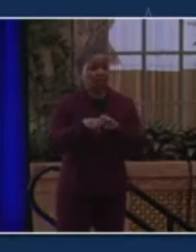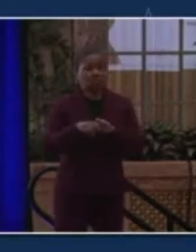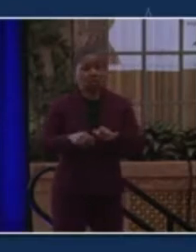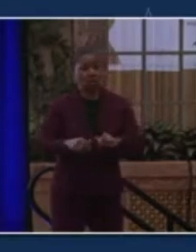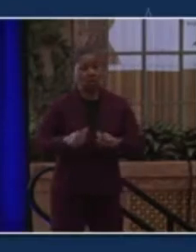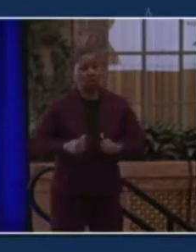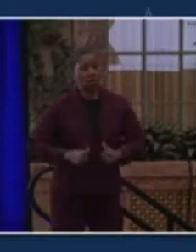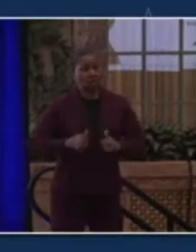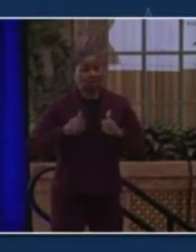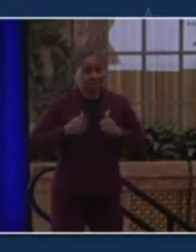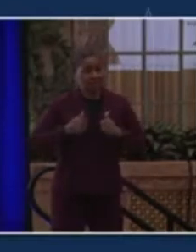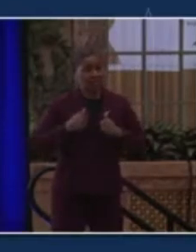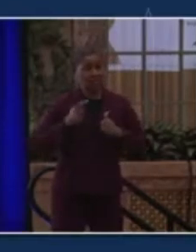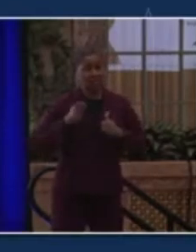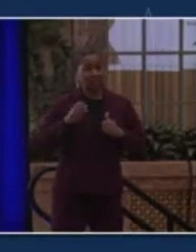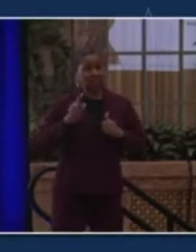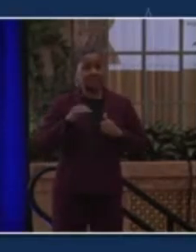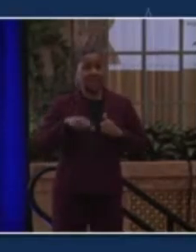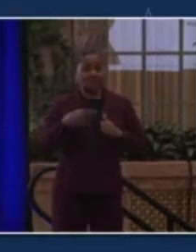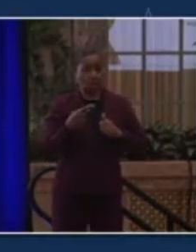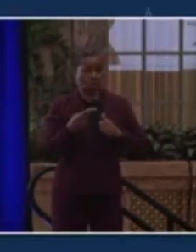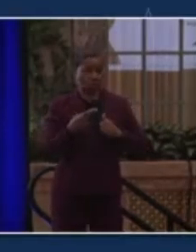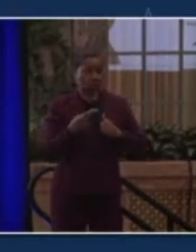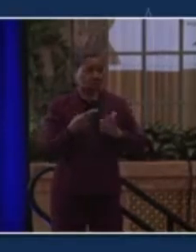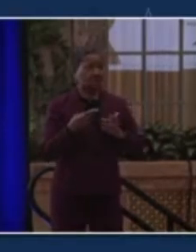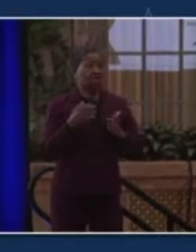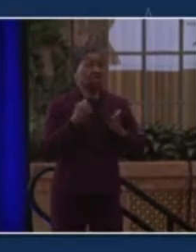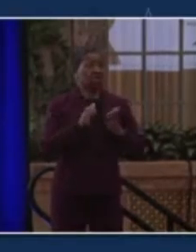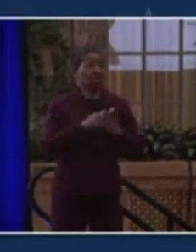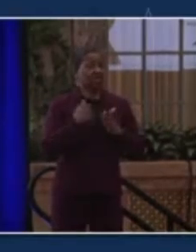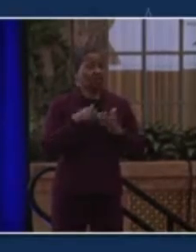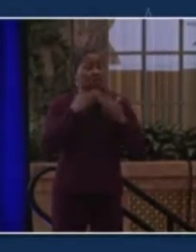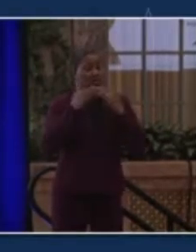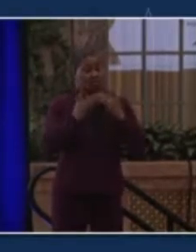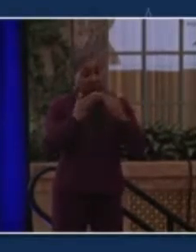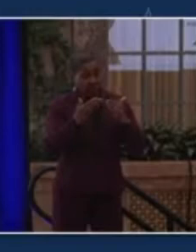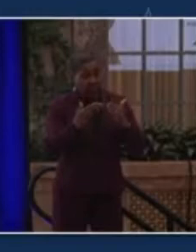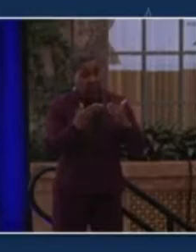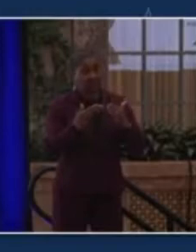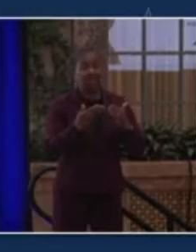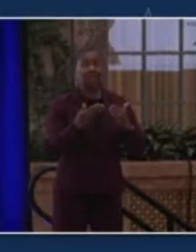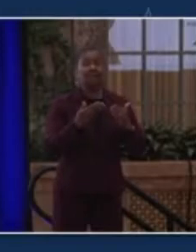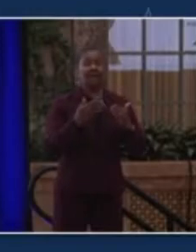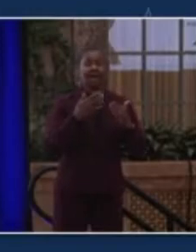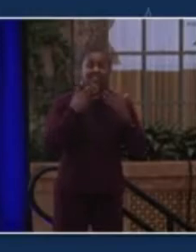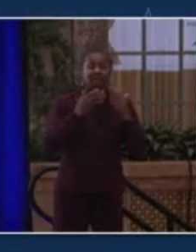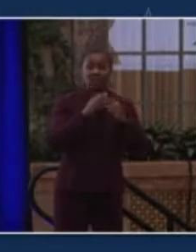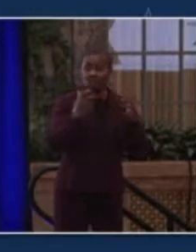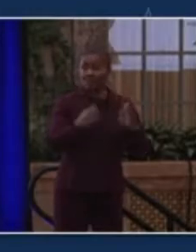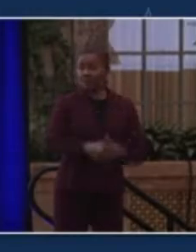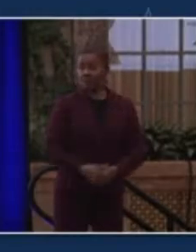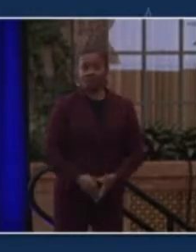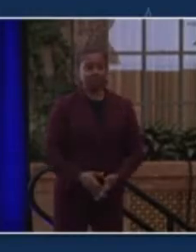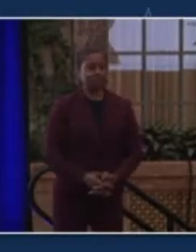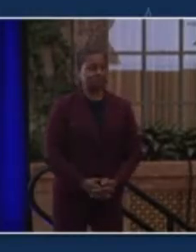residential townhomes and apartments. So for that, we are grateful, and thank you very much.